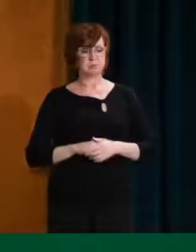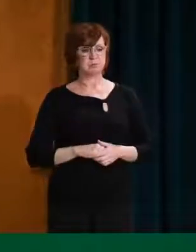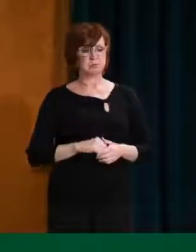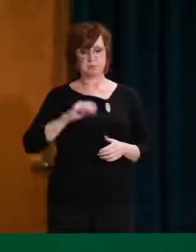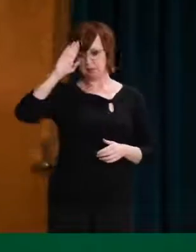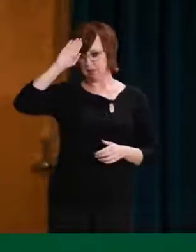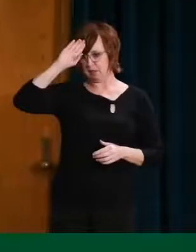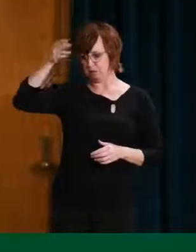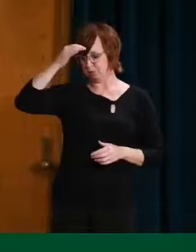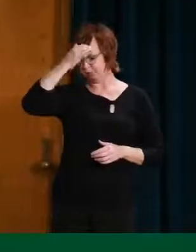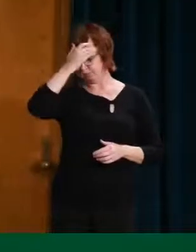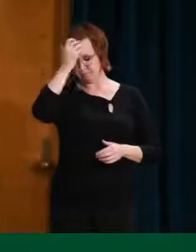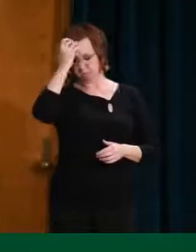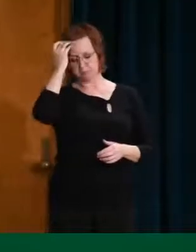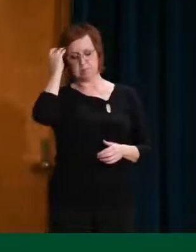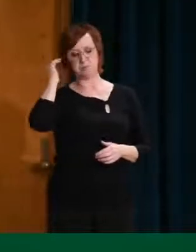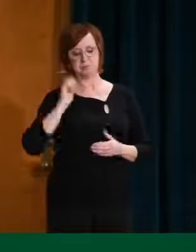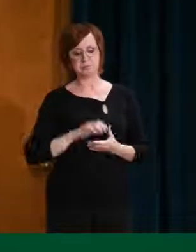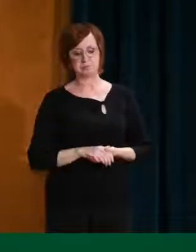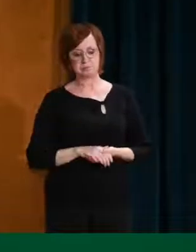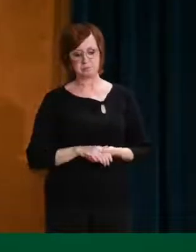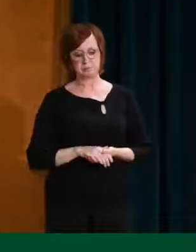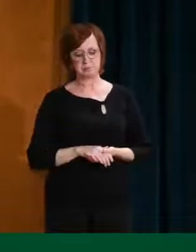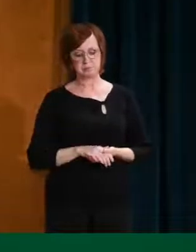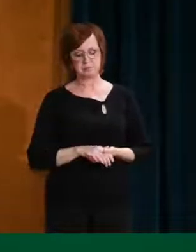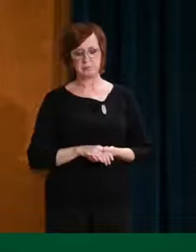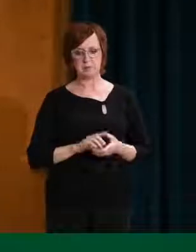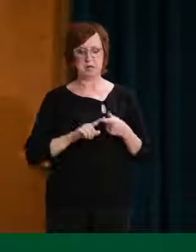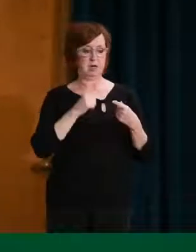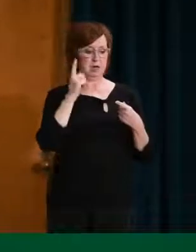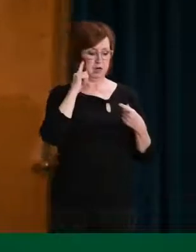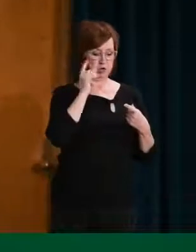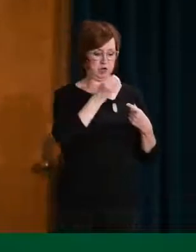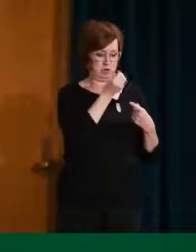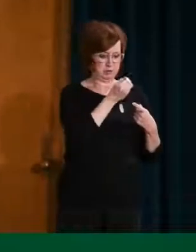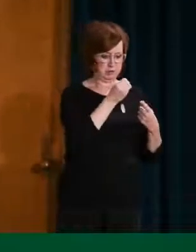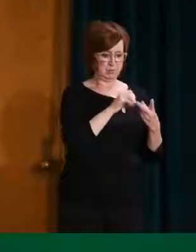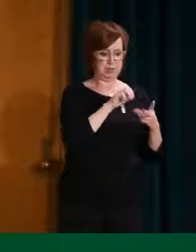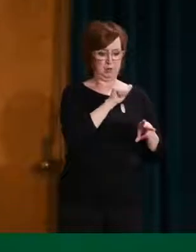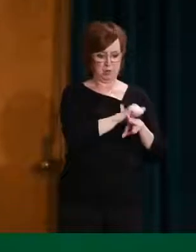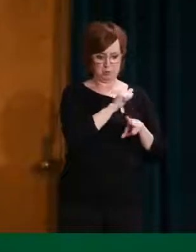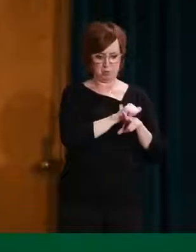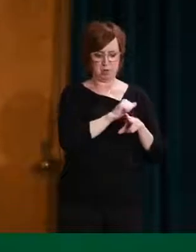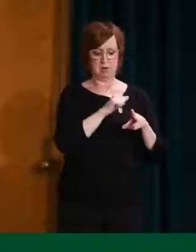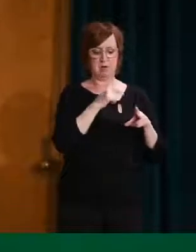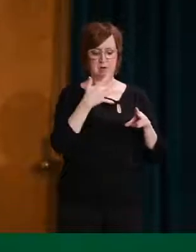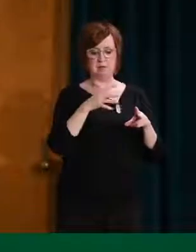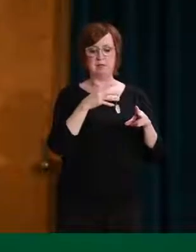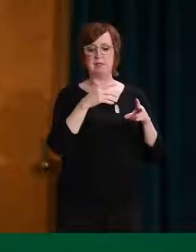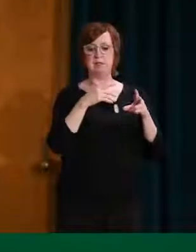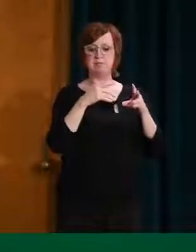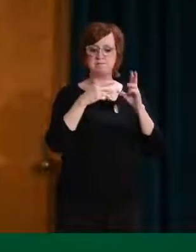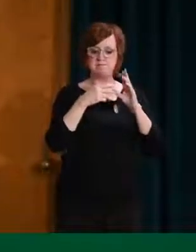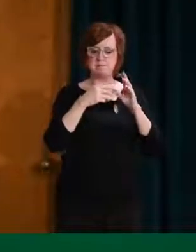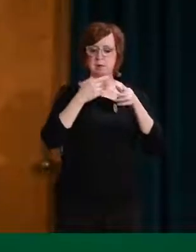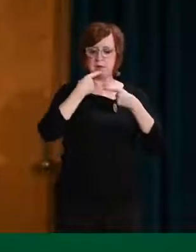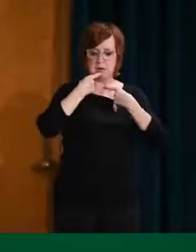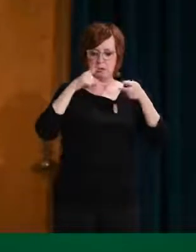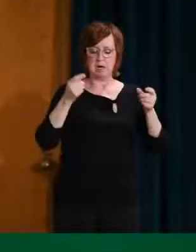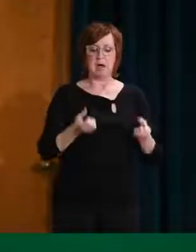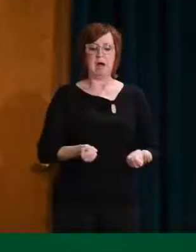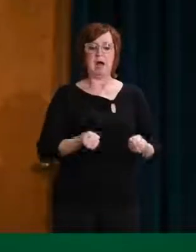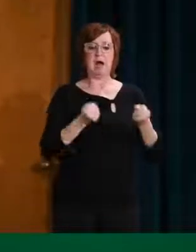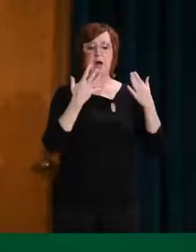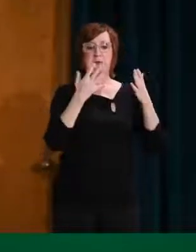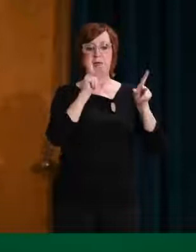Hi there. I'm wondering, we have Ontario and Alberta have both disclosed the number of healthcare workers who have tested